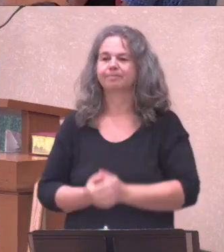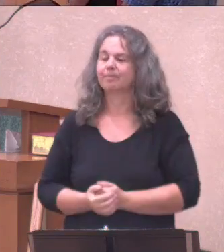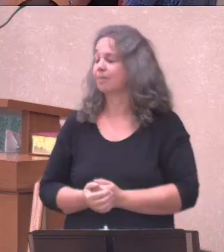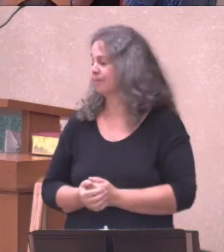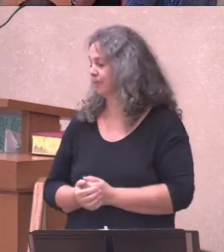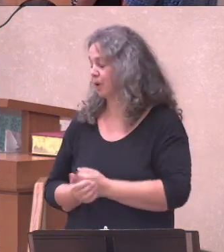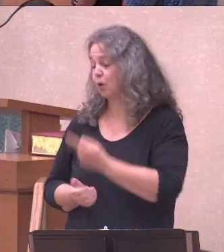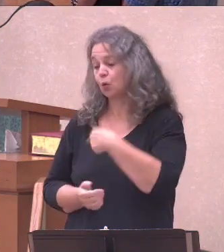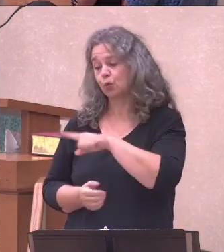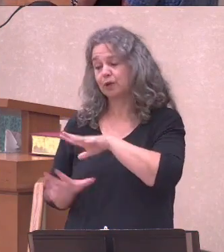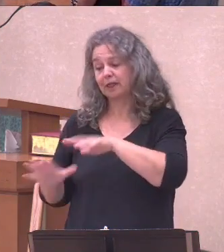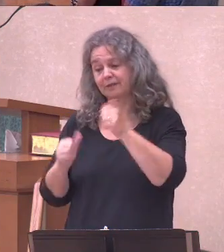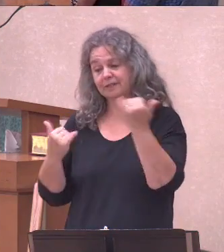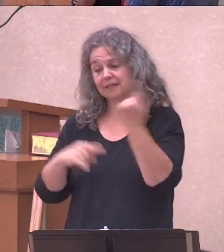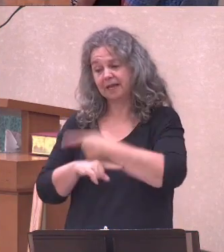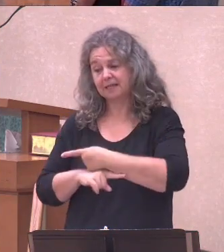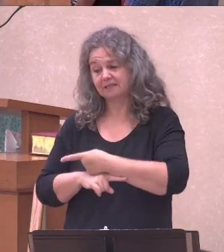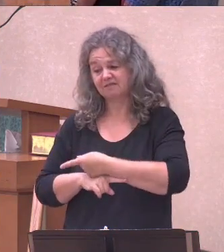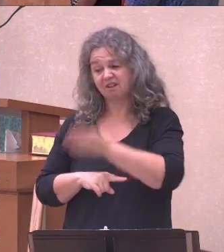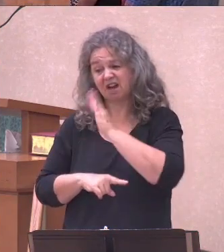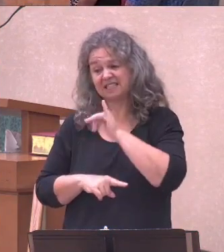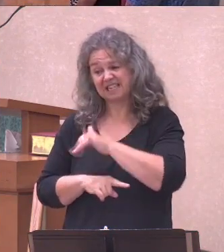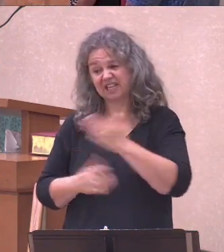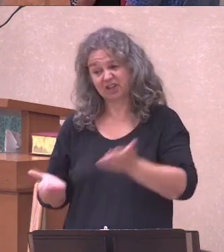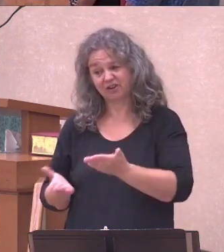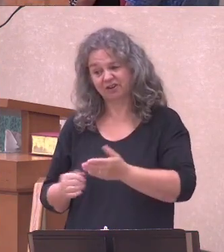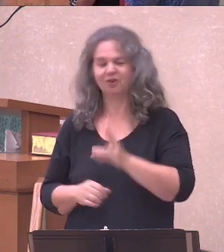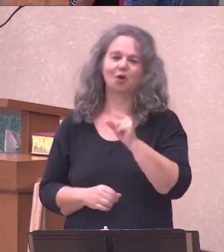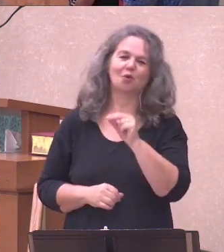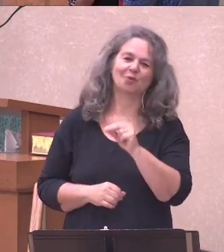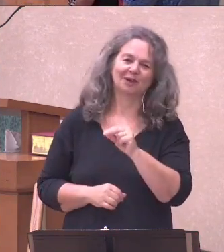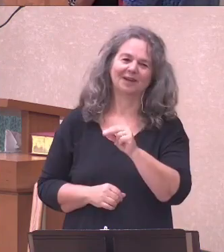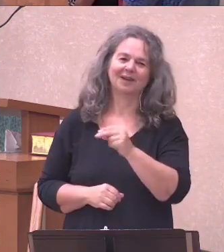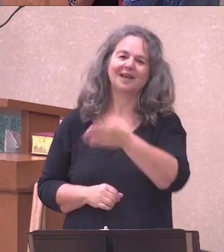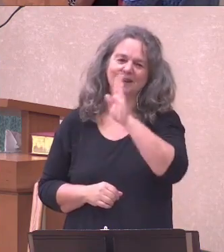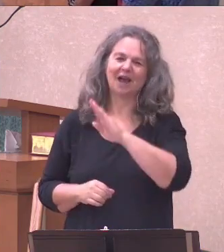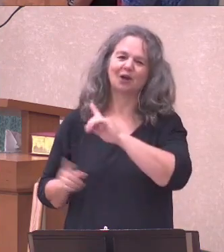leave, does God stay in here? Well, God goes with us, right? So